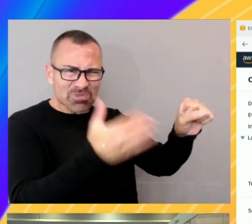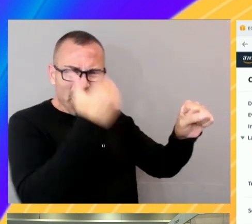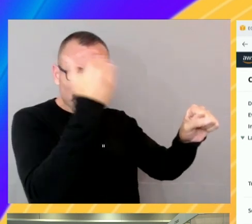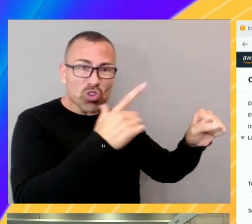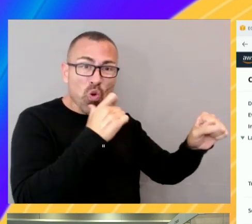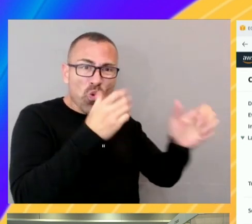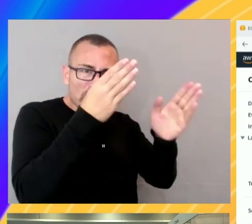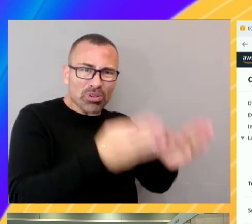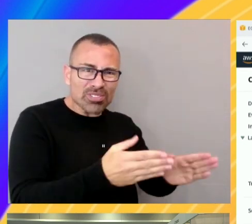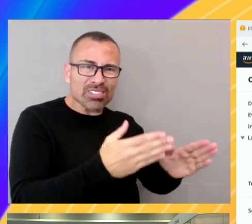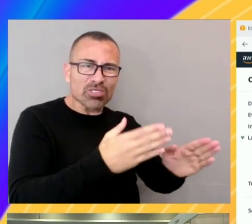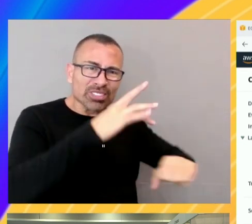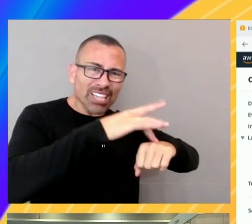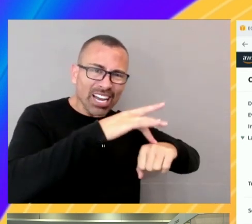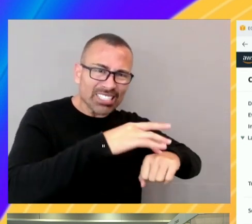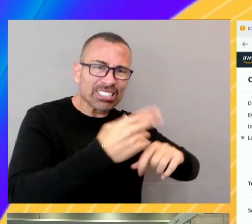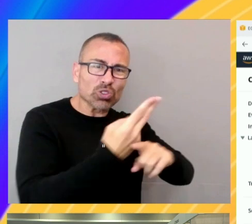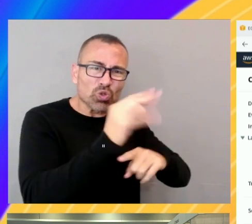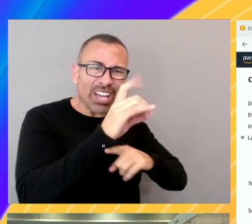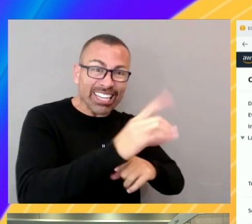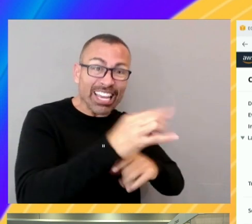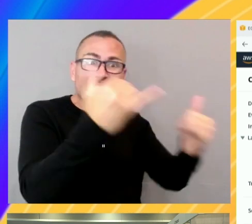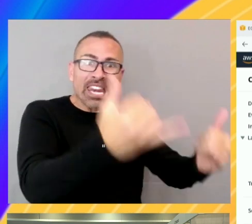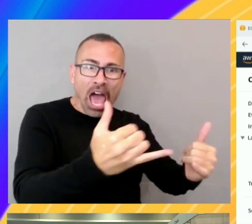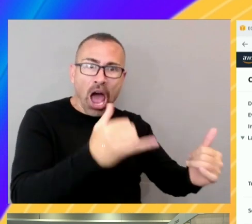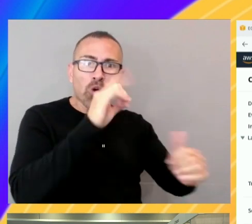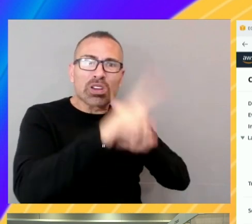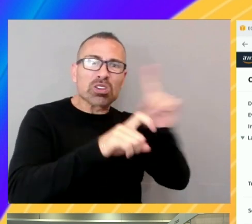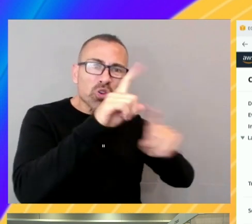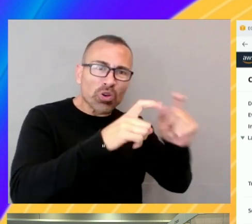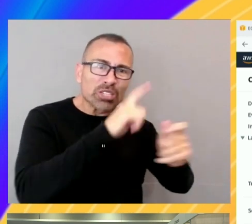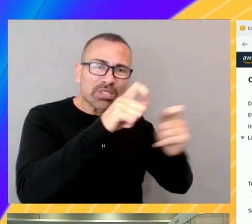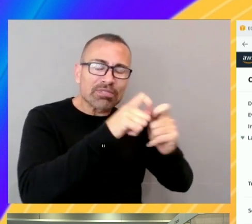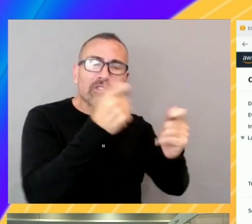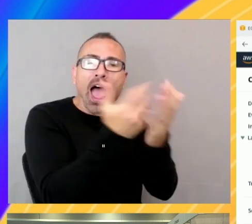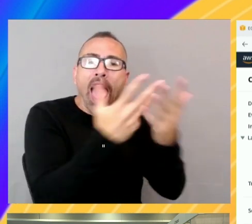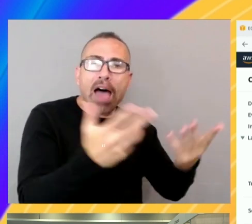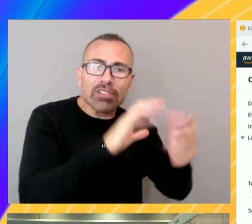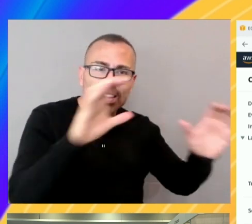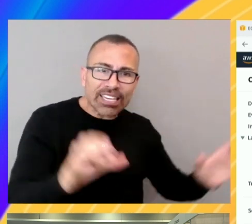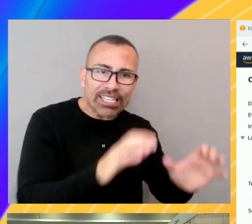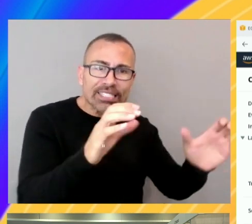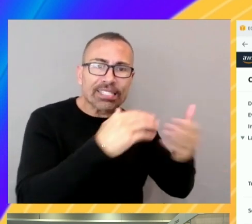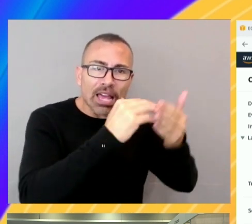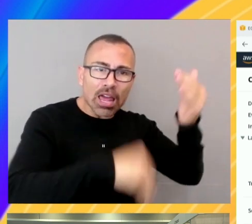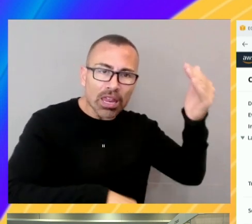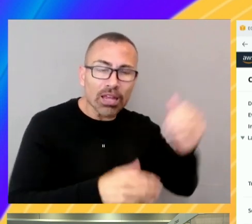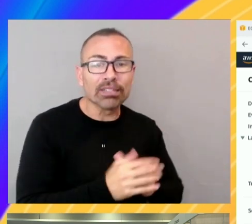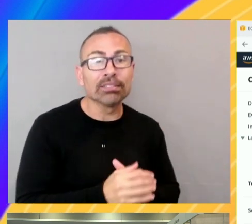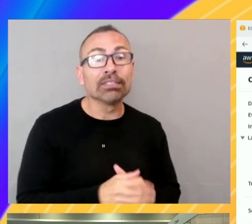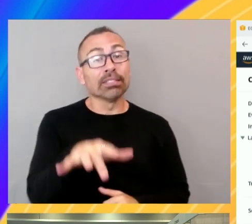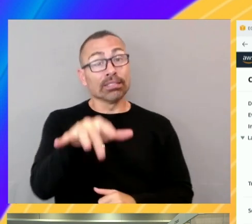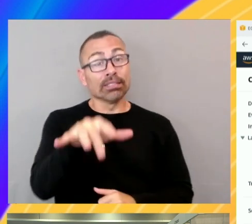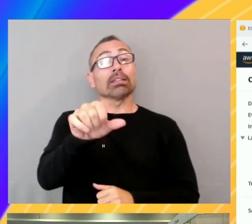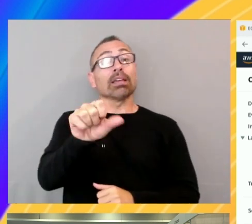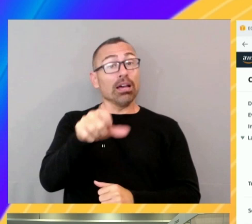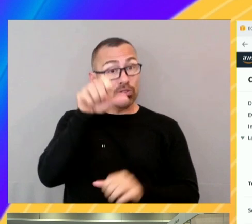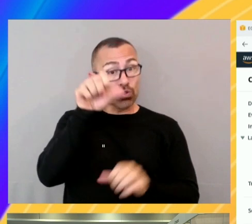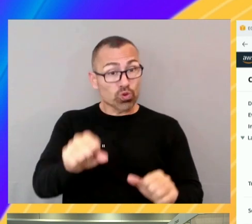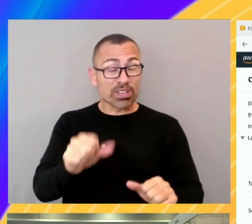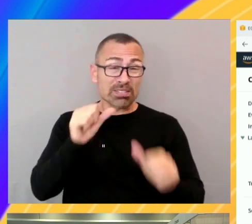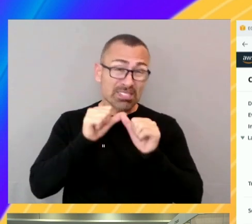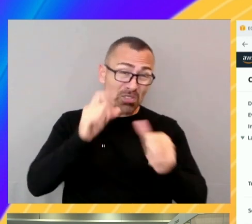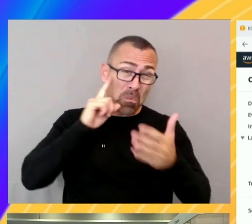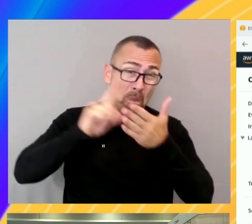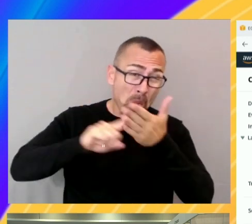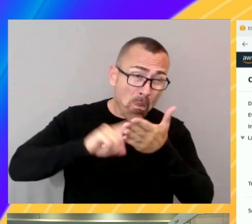Exactly. user did Yeah. between these times. Okay. Exactly. Perfect, So you can go deeper and deeper to exactly find out what's happening. yeah. When